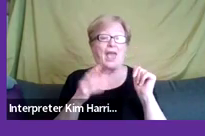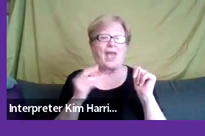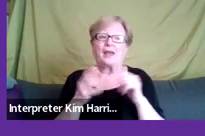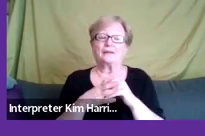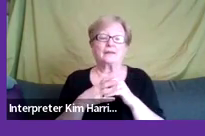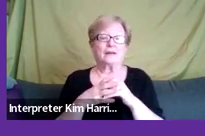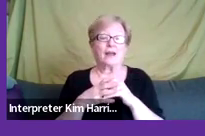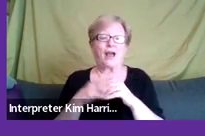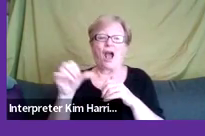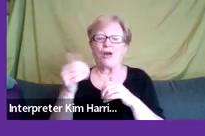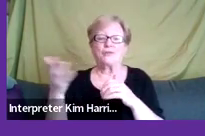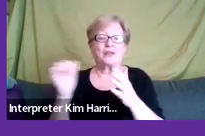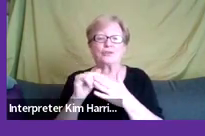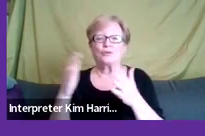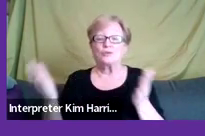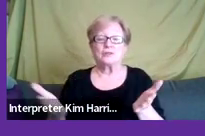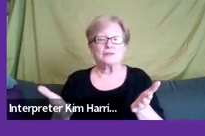And another thing, just to lift up